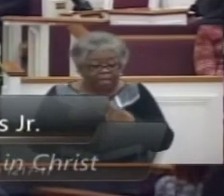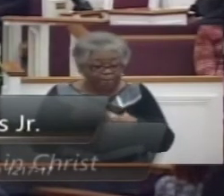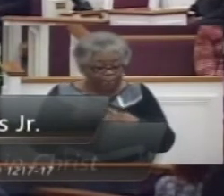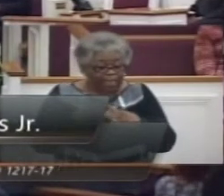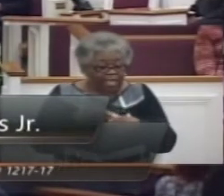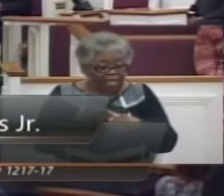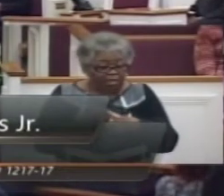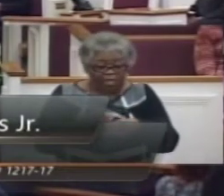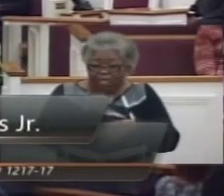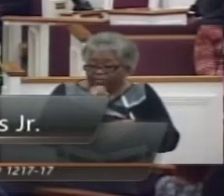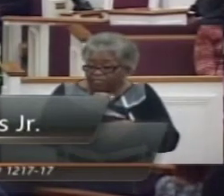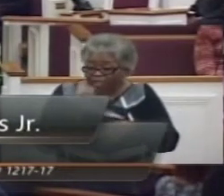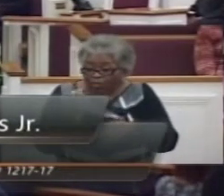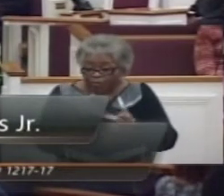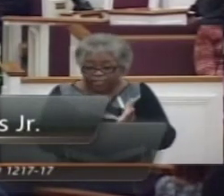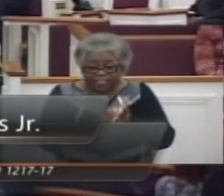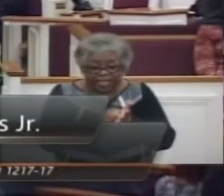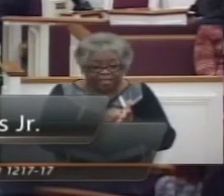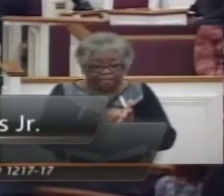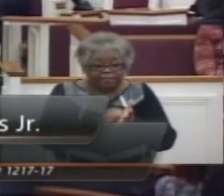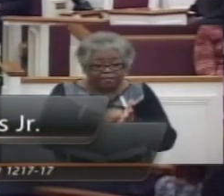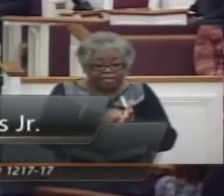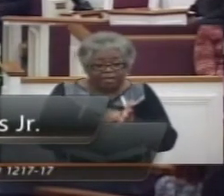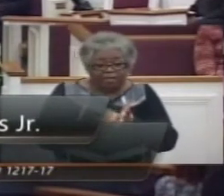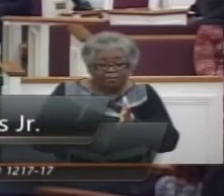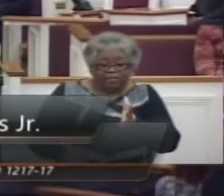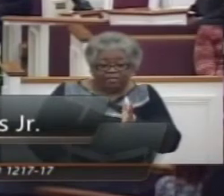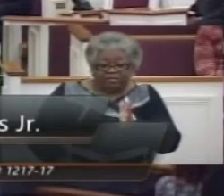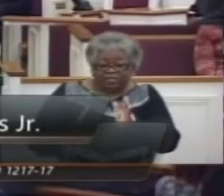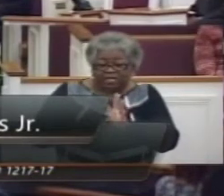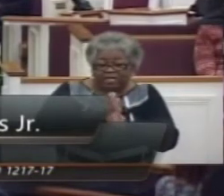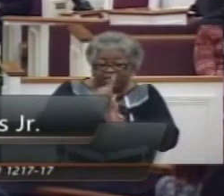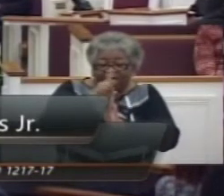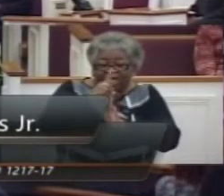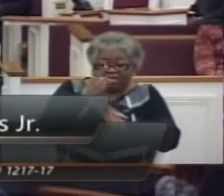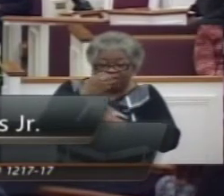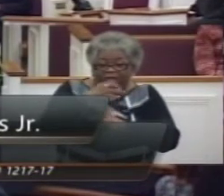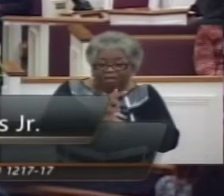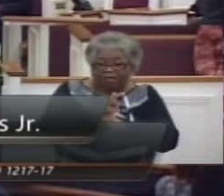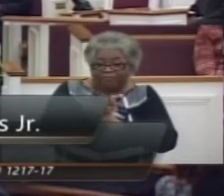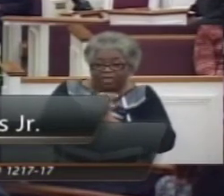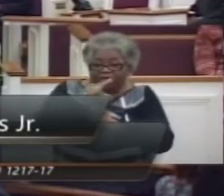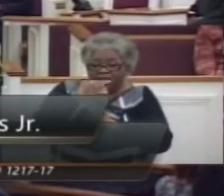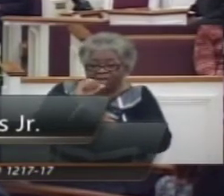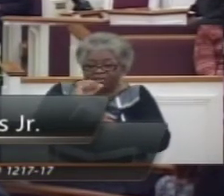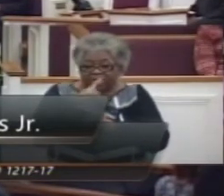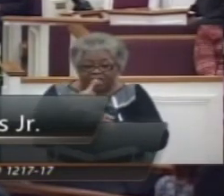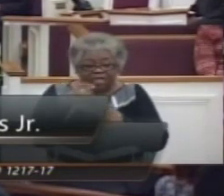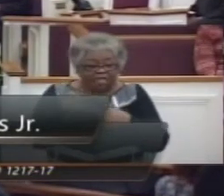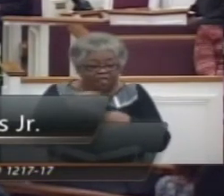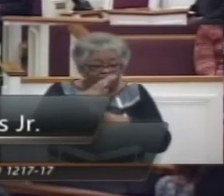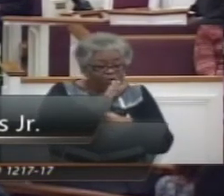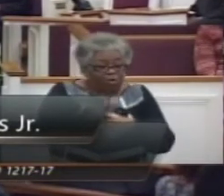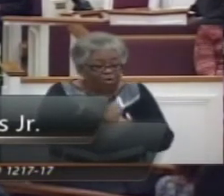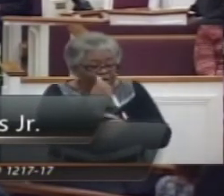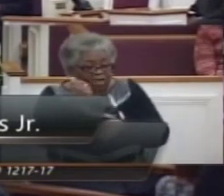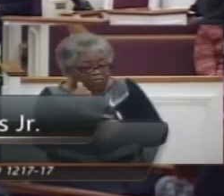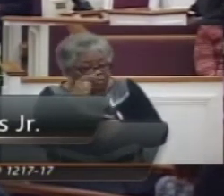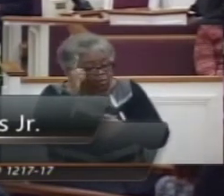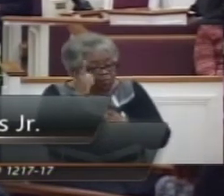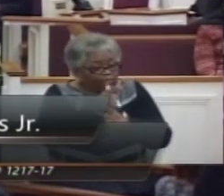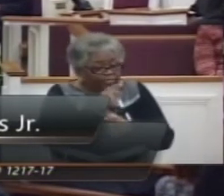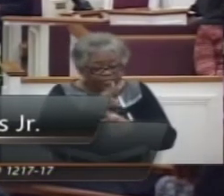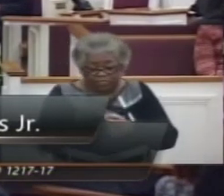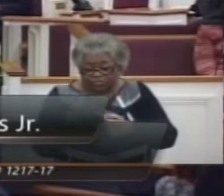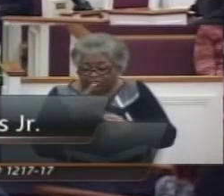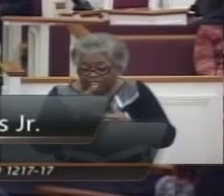pounds. Not only that, Goliath of Gath had 4 other brothers. History says that